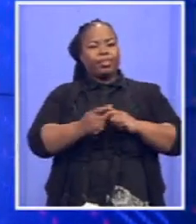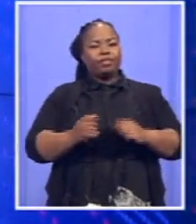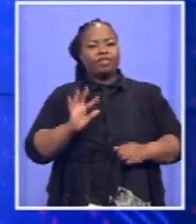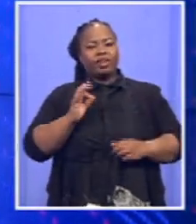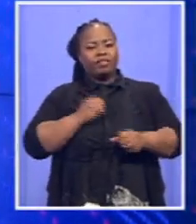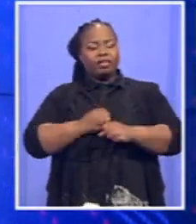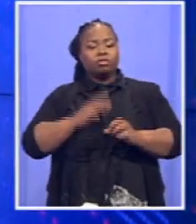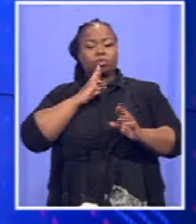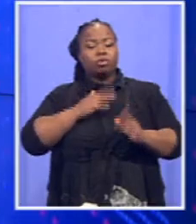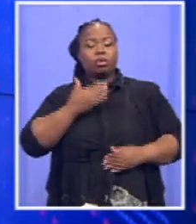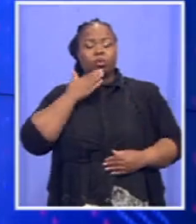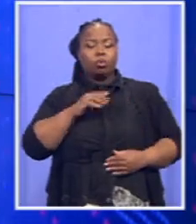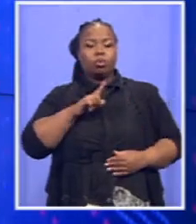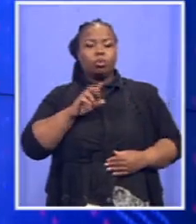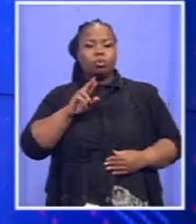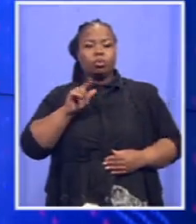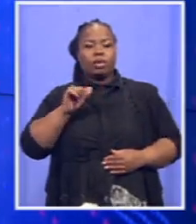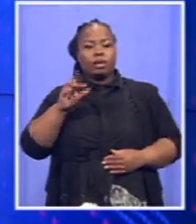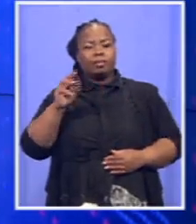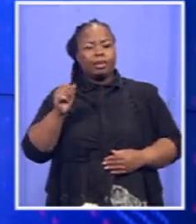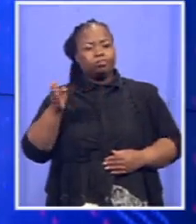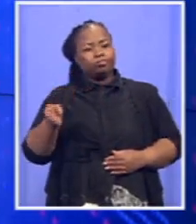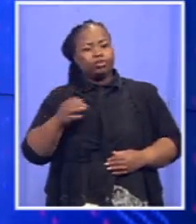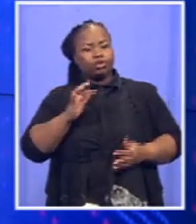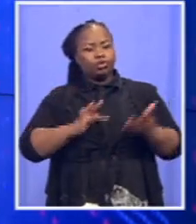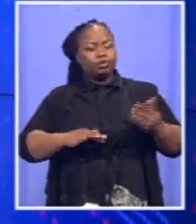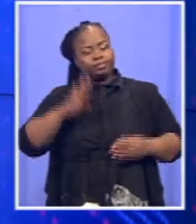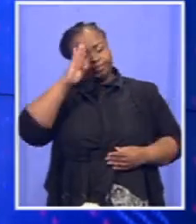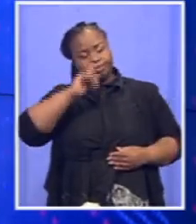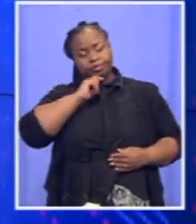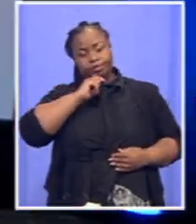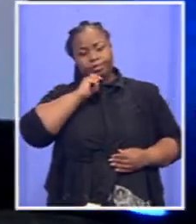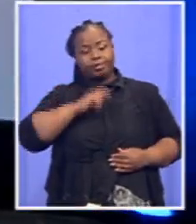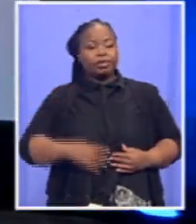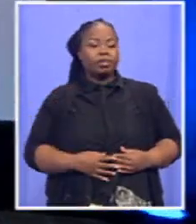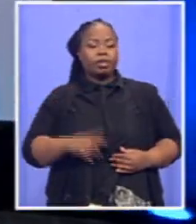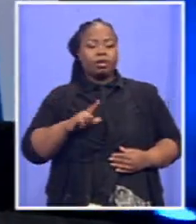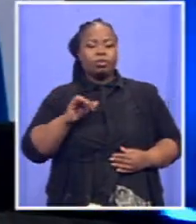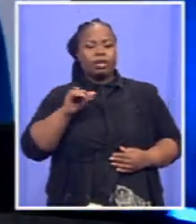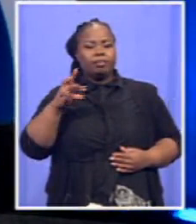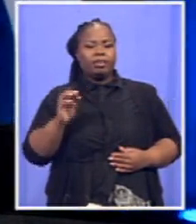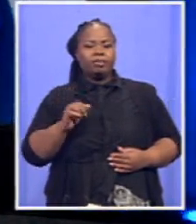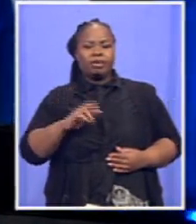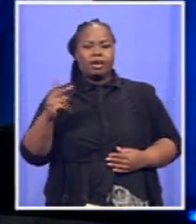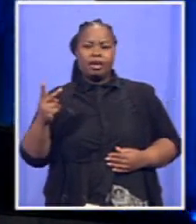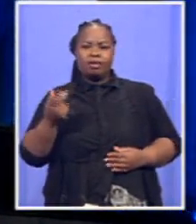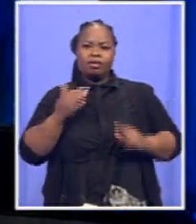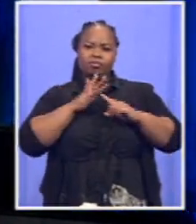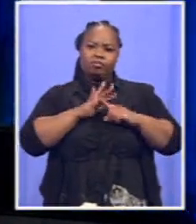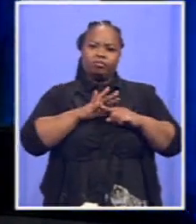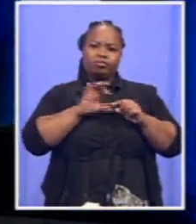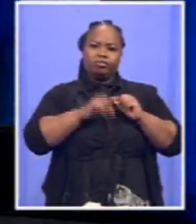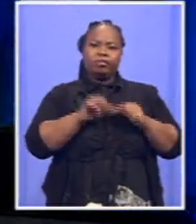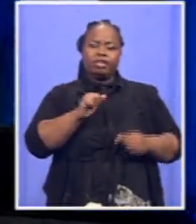5 years. Our reporter Lulama Matya was following that story for us. A very good morning to you, Lulama. What are some of the highlights that came out of